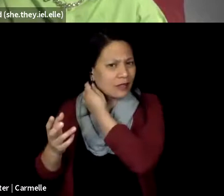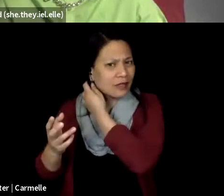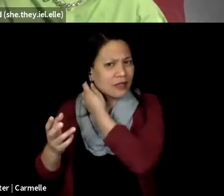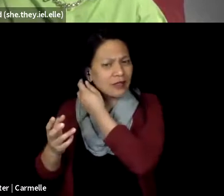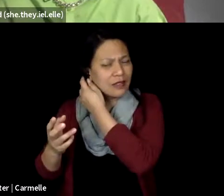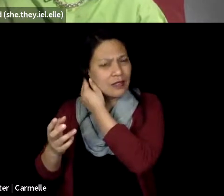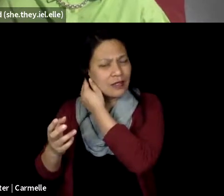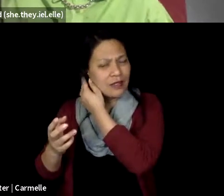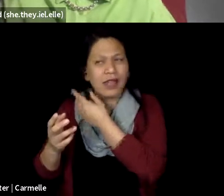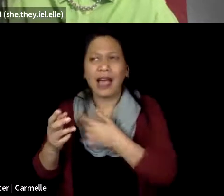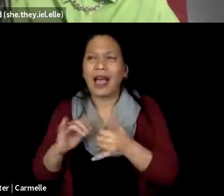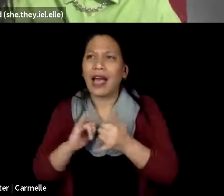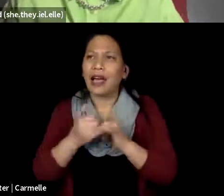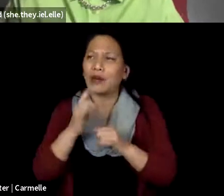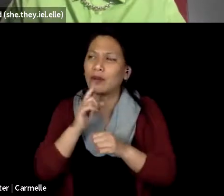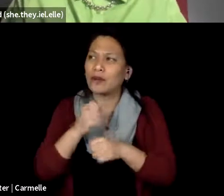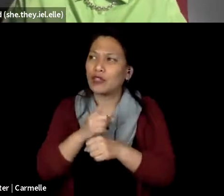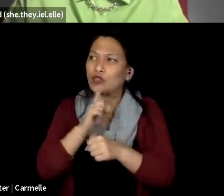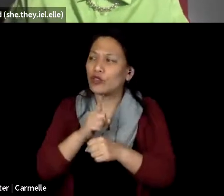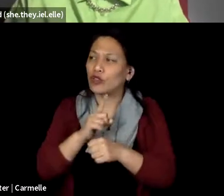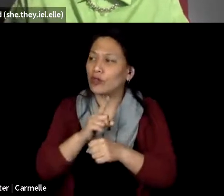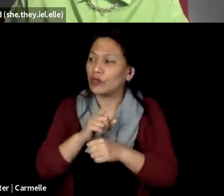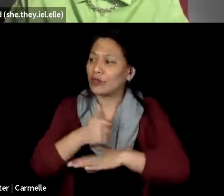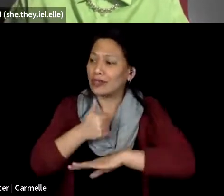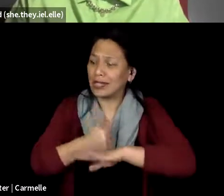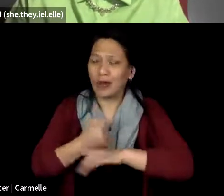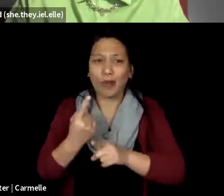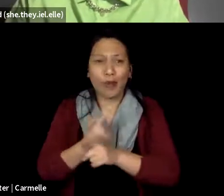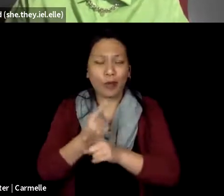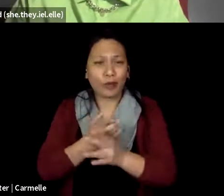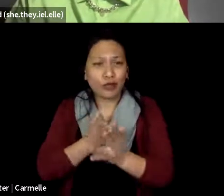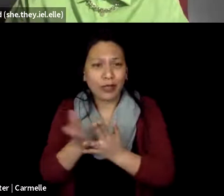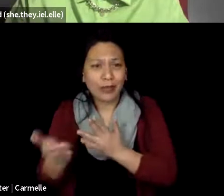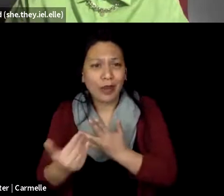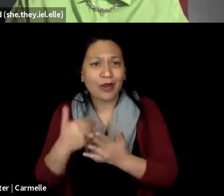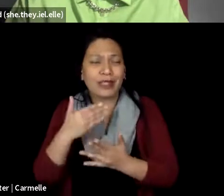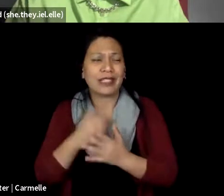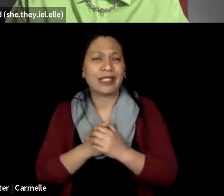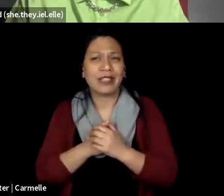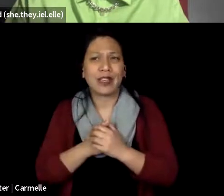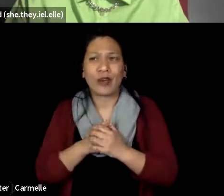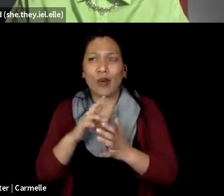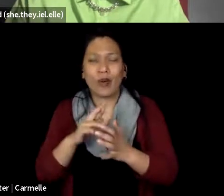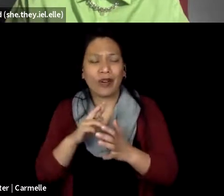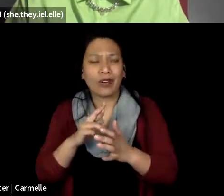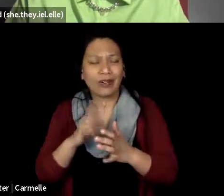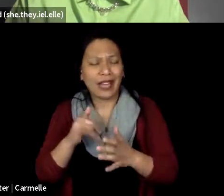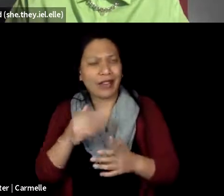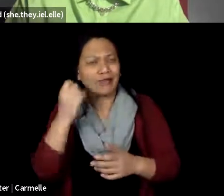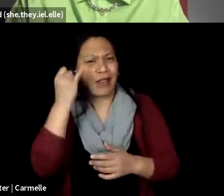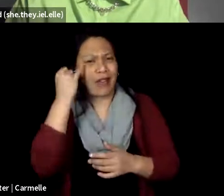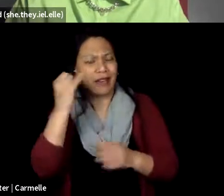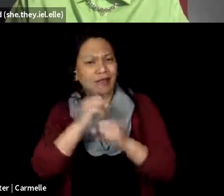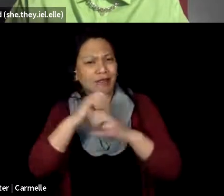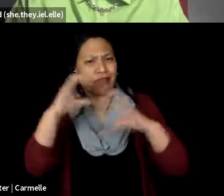of transparency and a sense of support inside of our communities to like share the fees that we ask for when doing